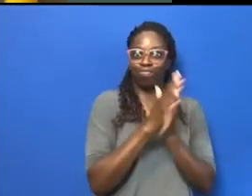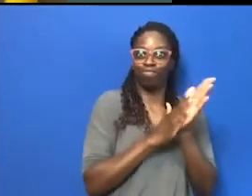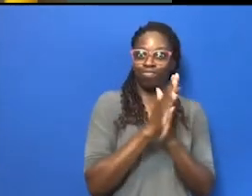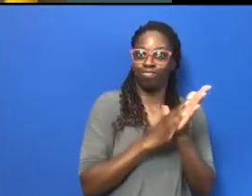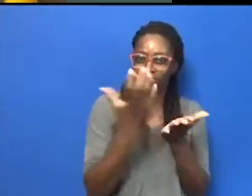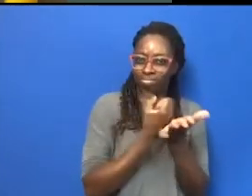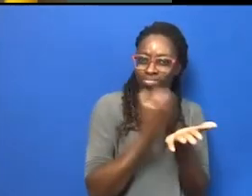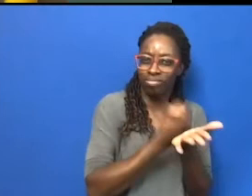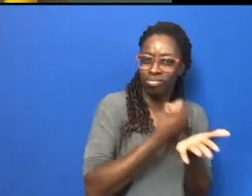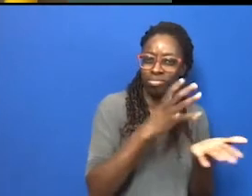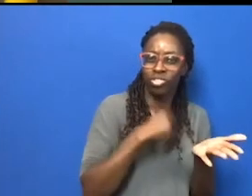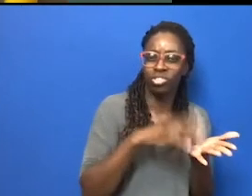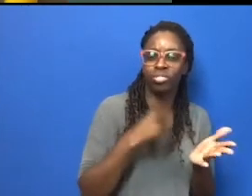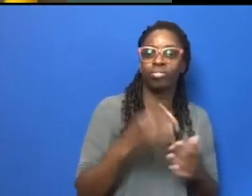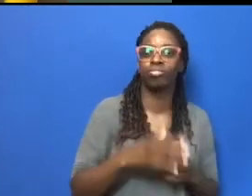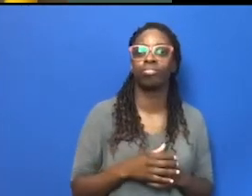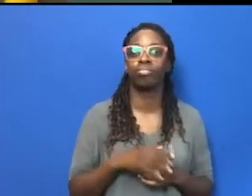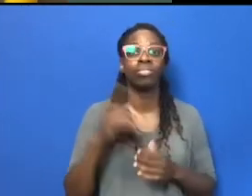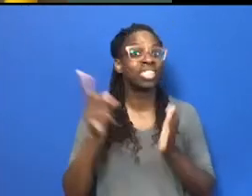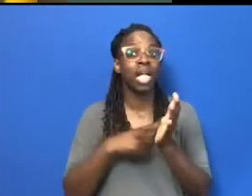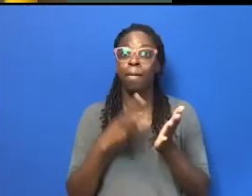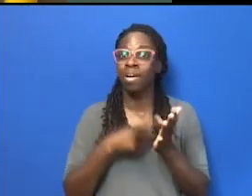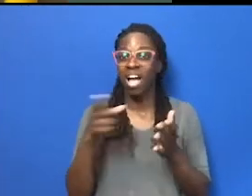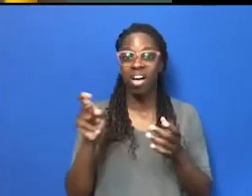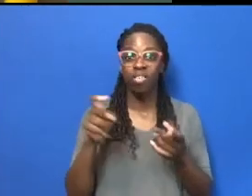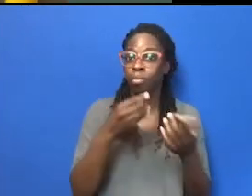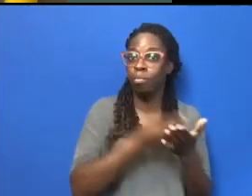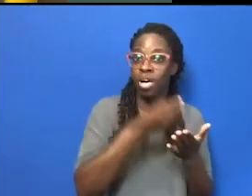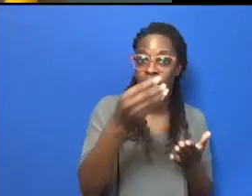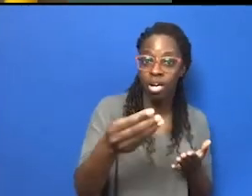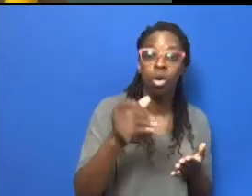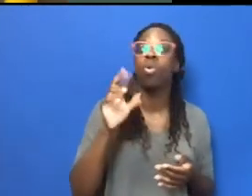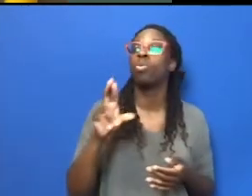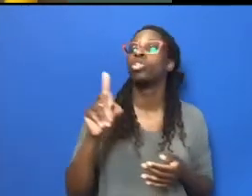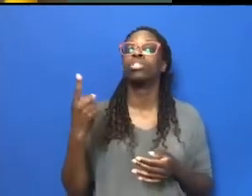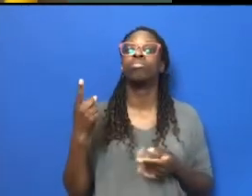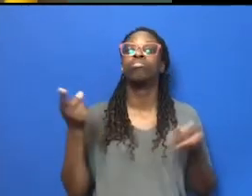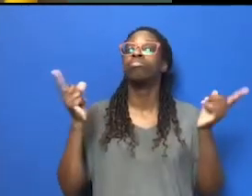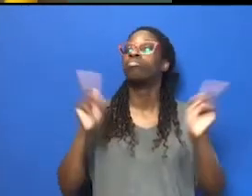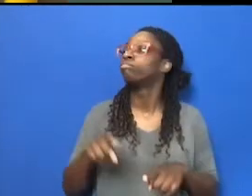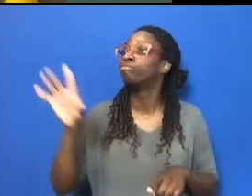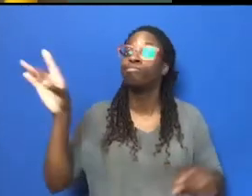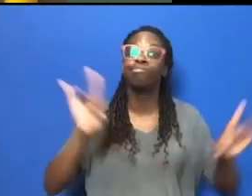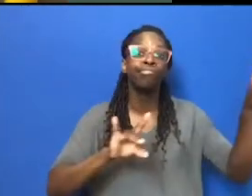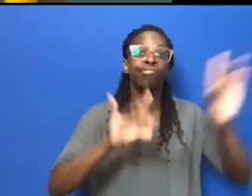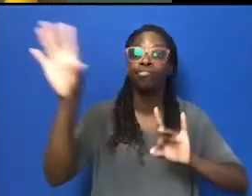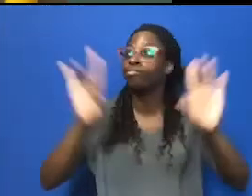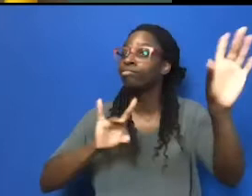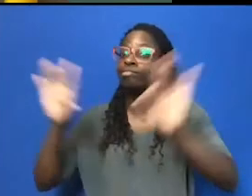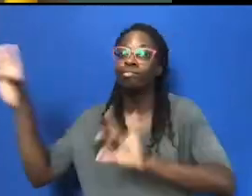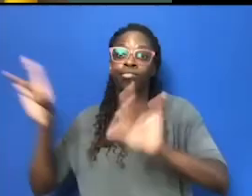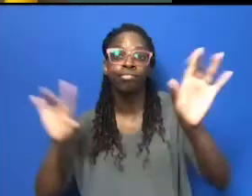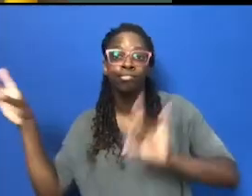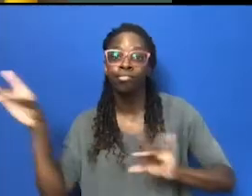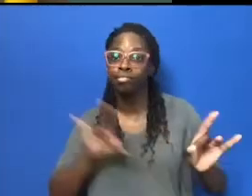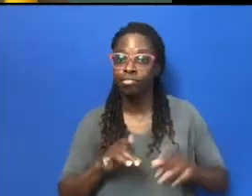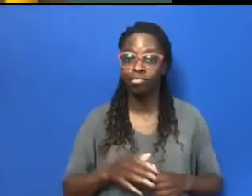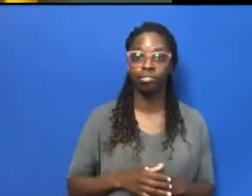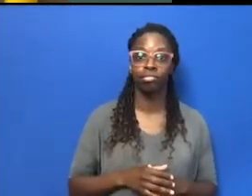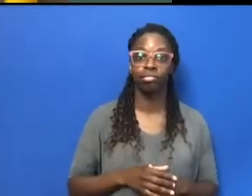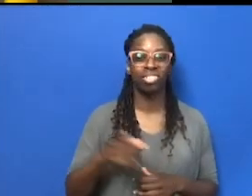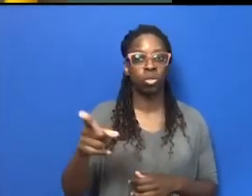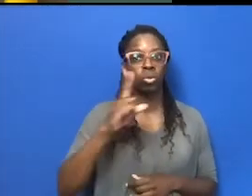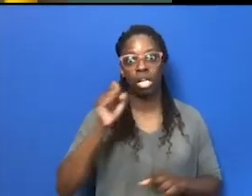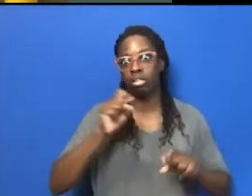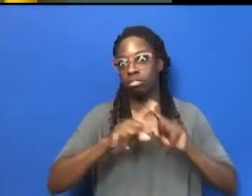might be store-bought, sometimes they might be collections that you find on the playground, but to really be creative and